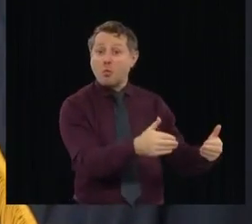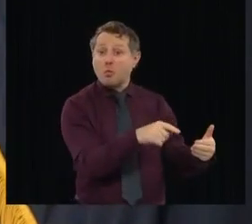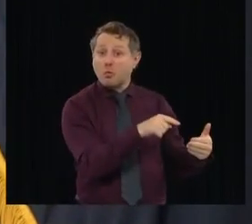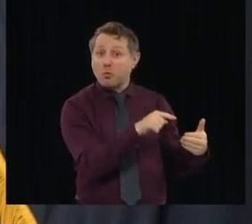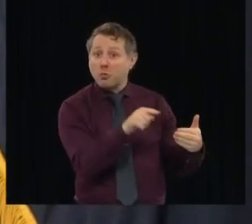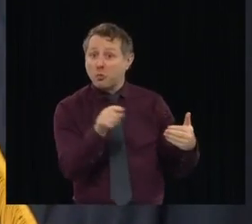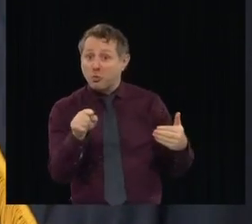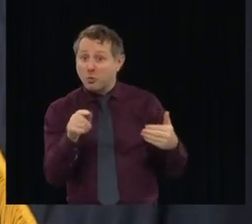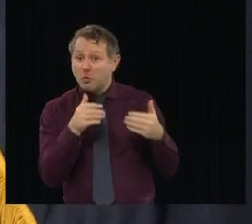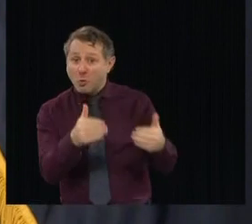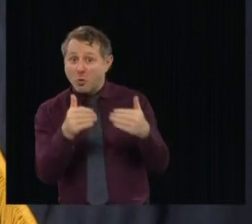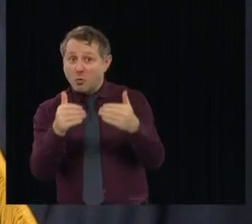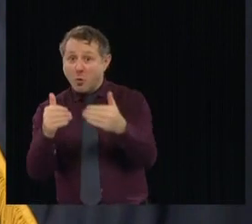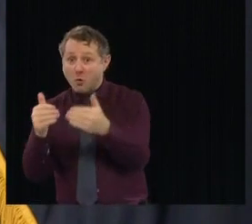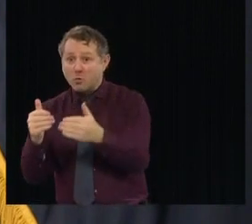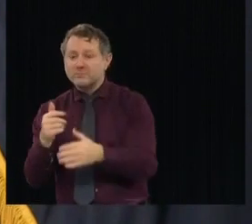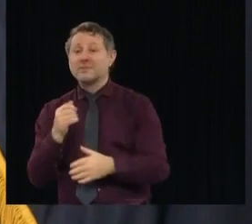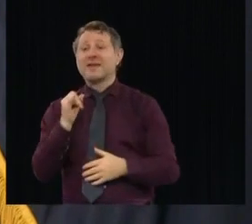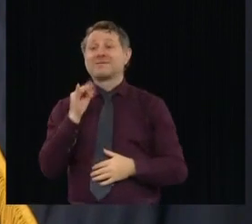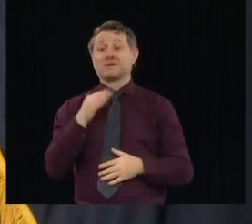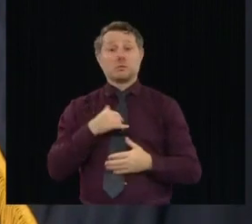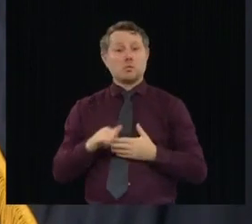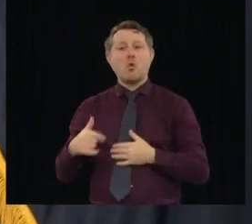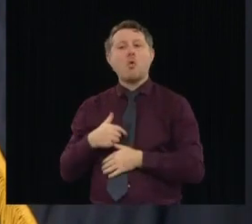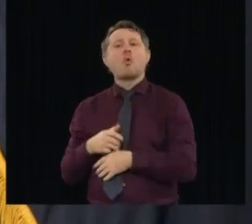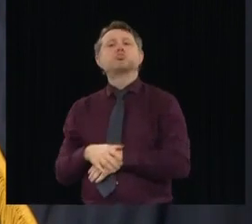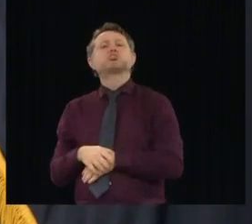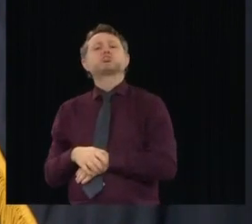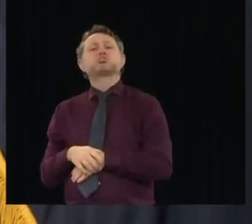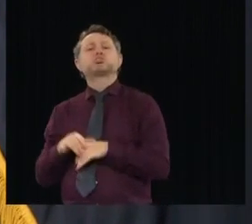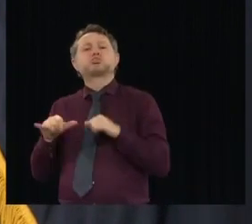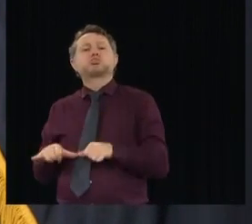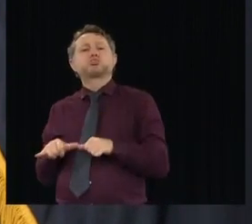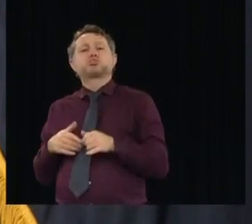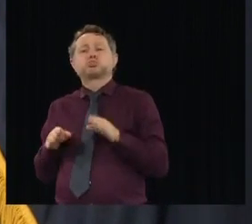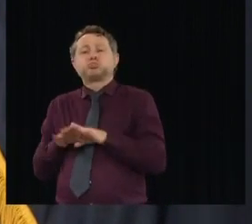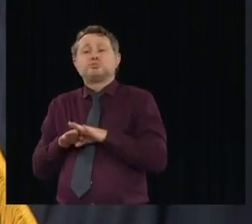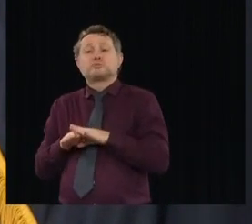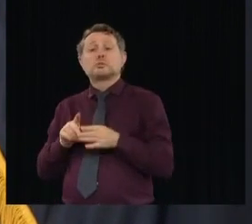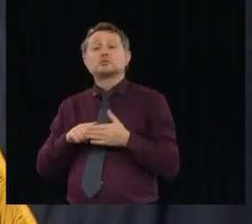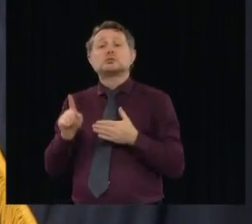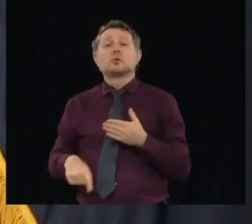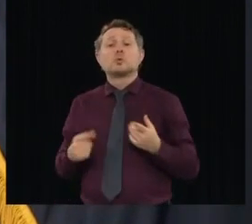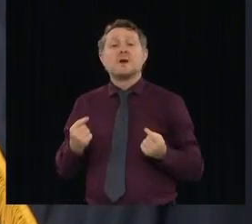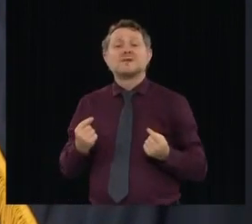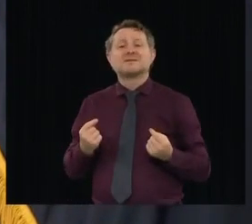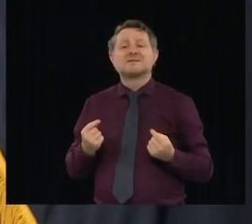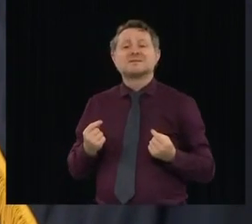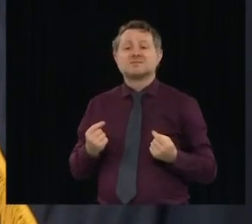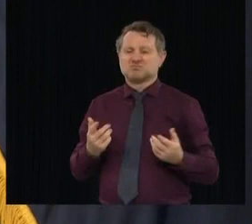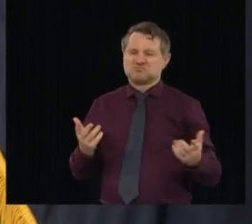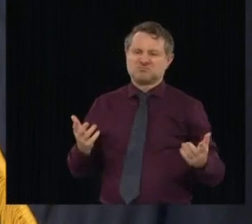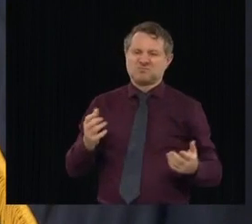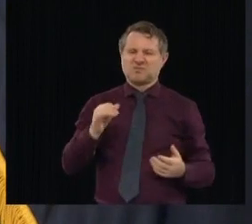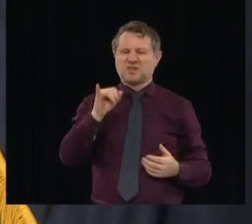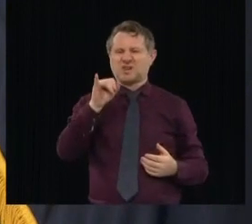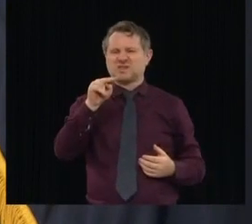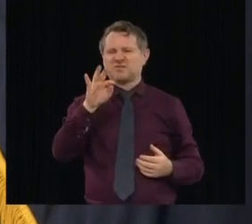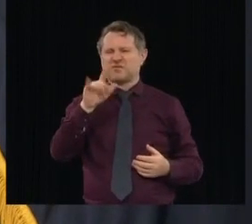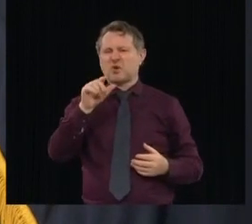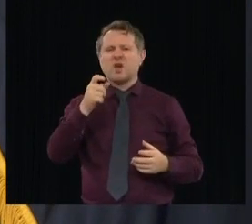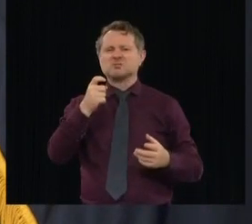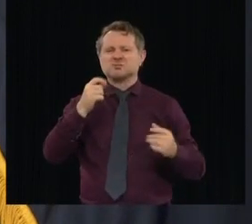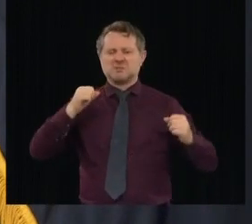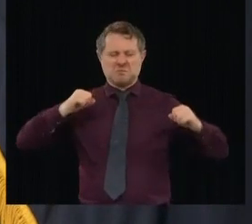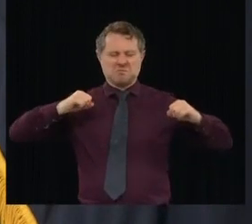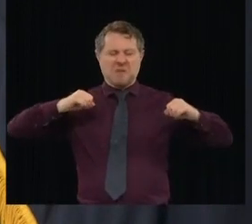And if New York did not open beaches, you would see an influx of